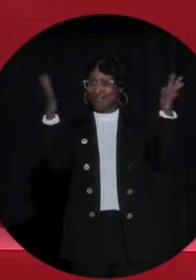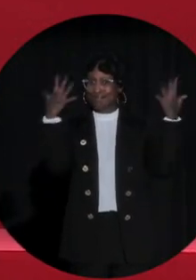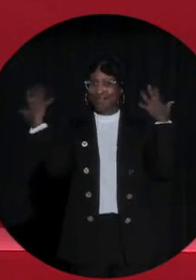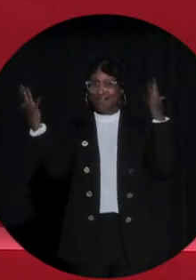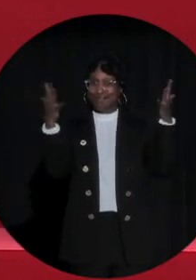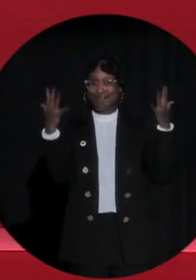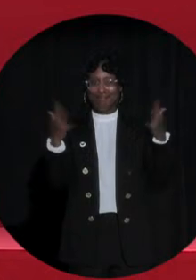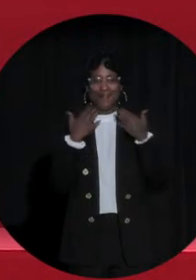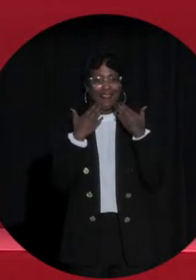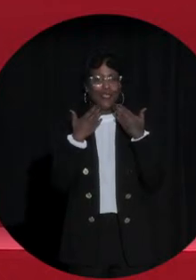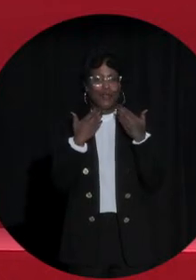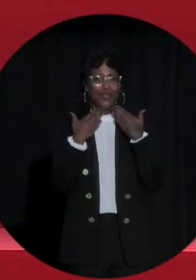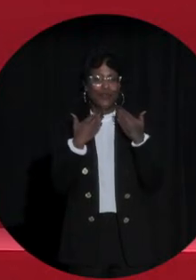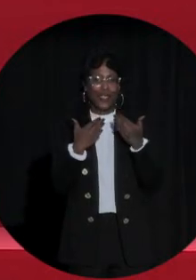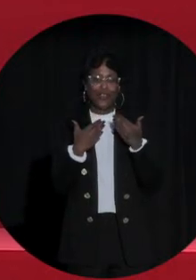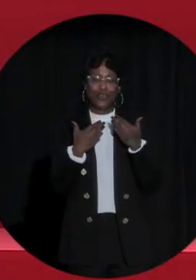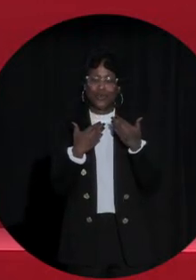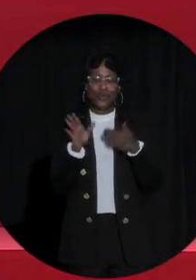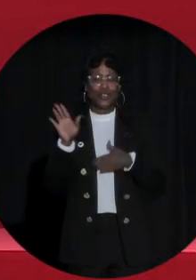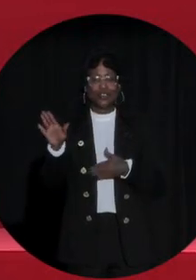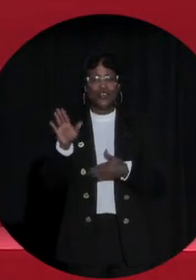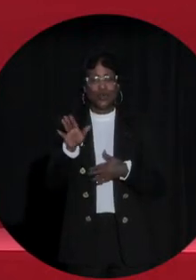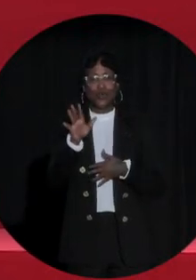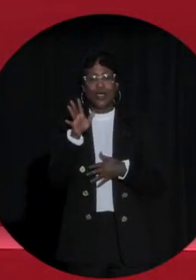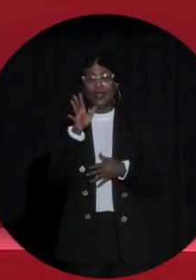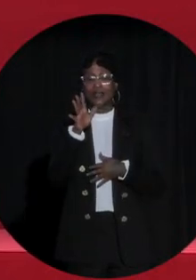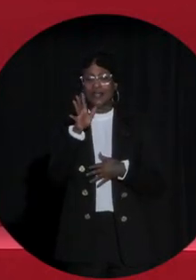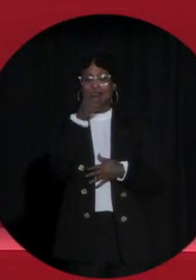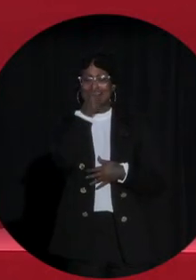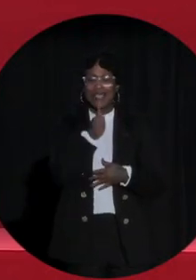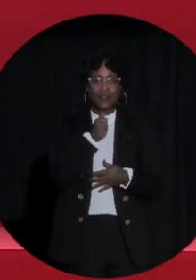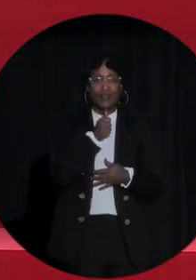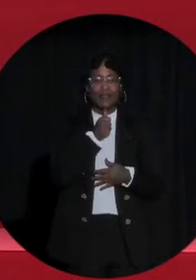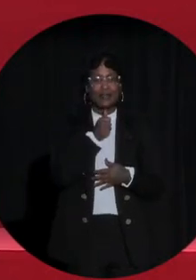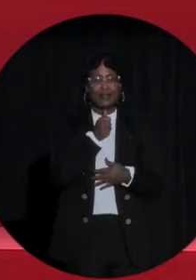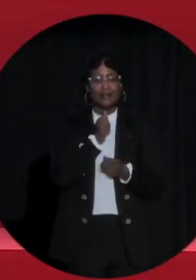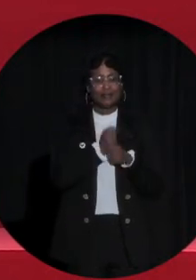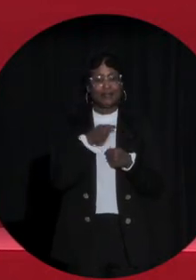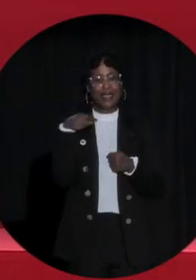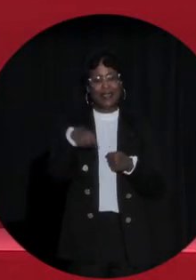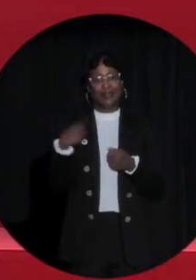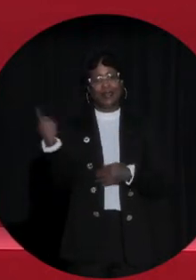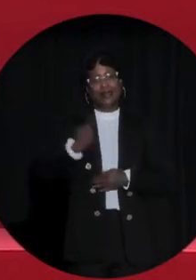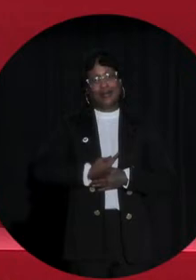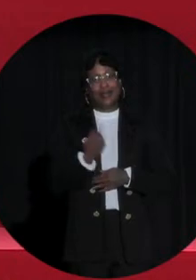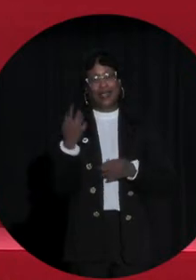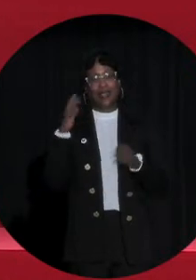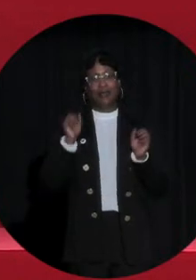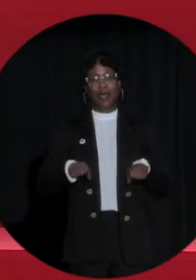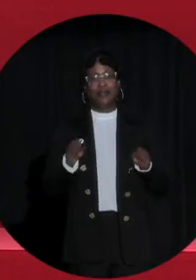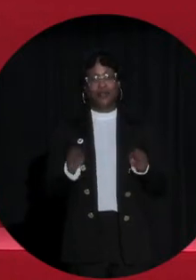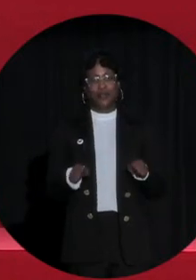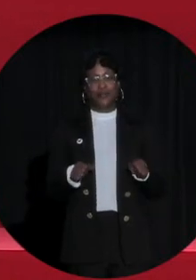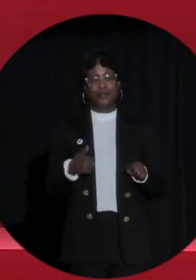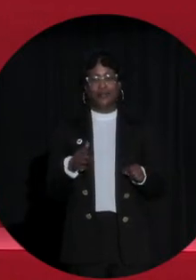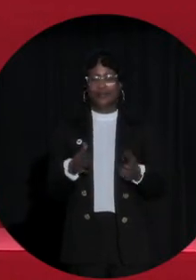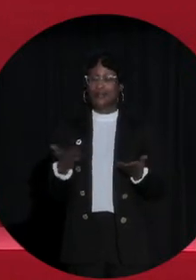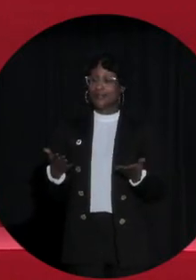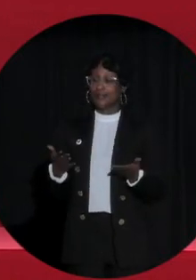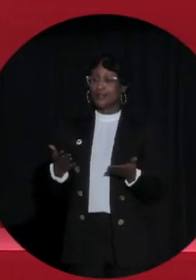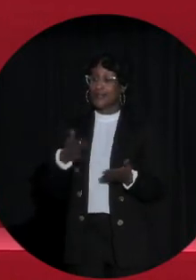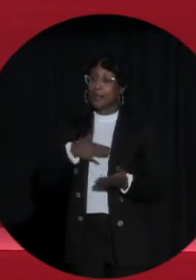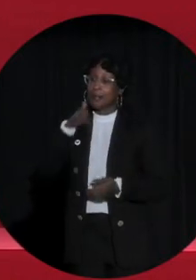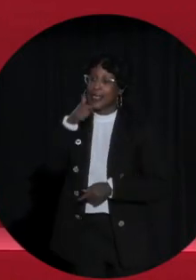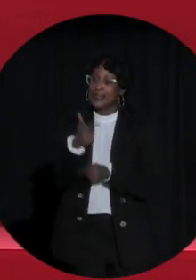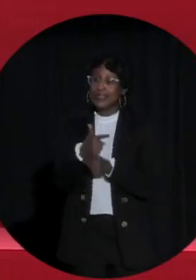thank you seems insufficient. Your sacrifices have made today possible. To my sister Kim,